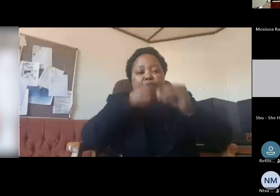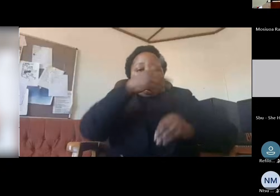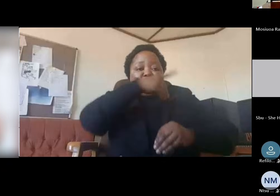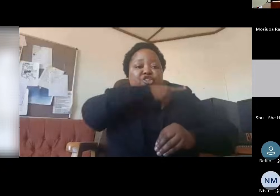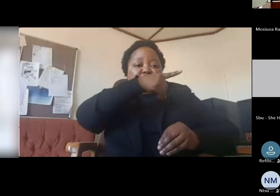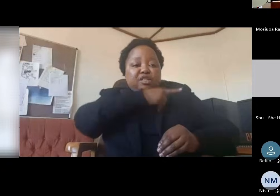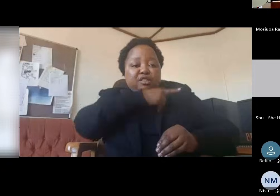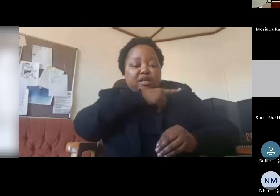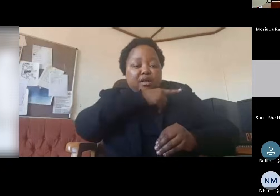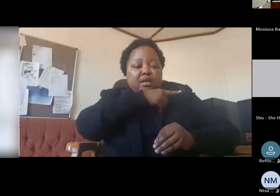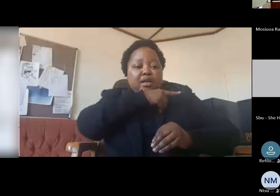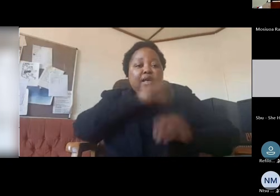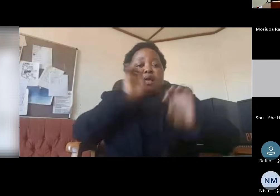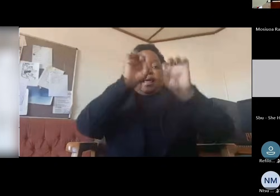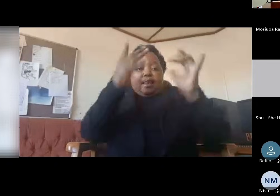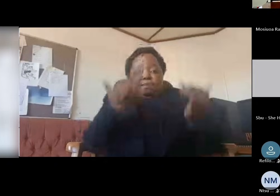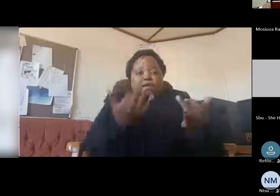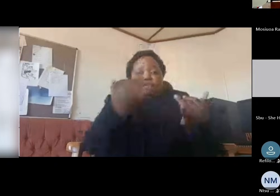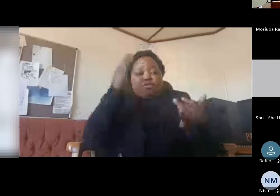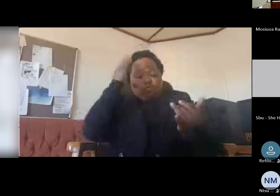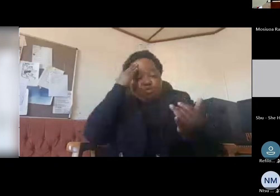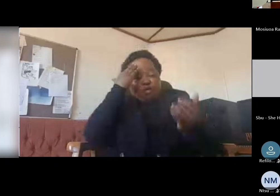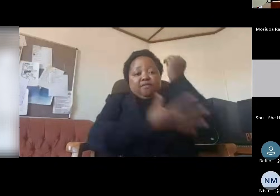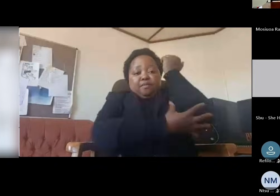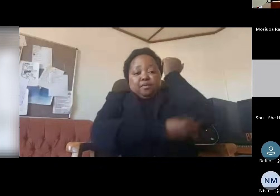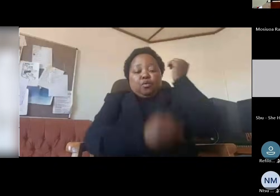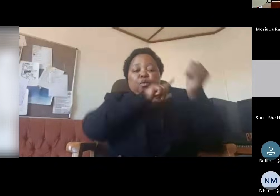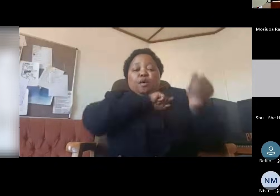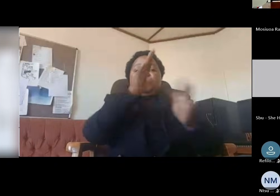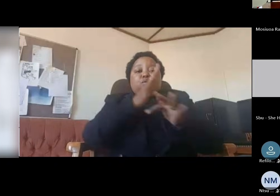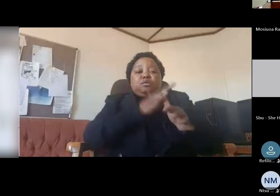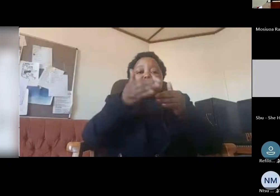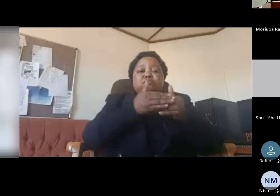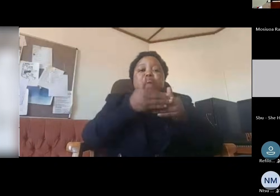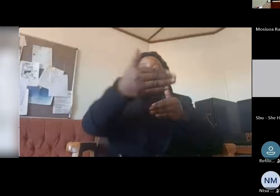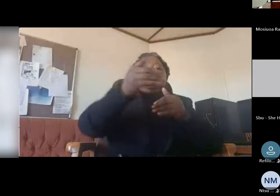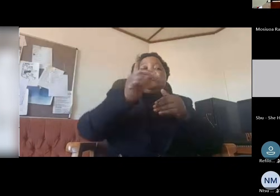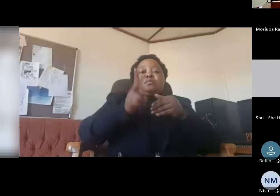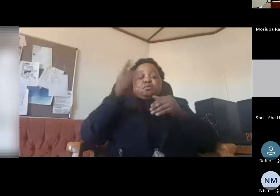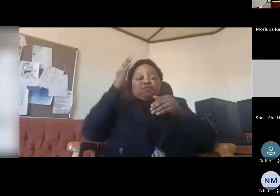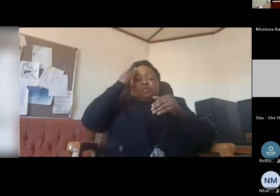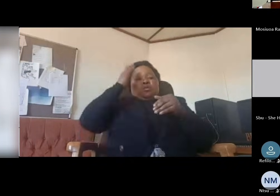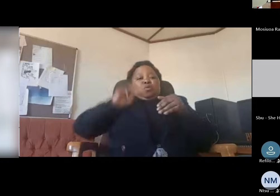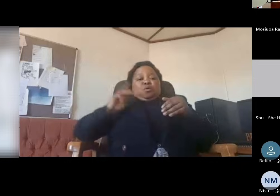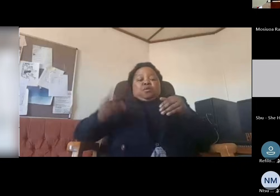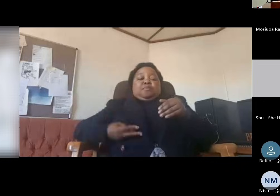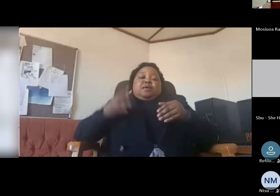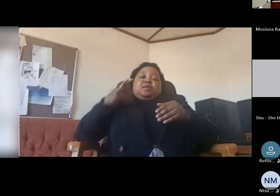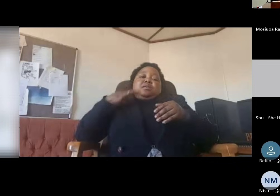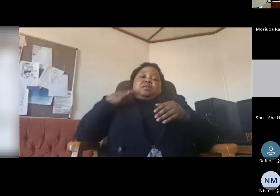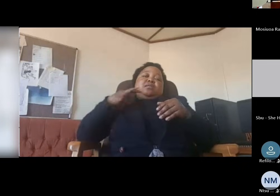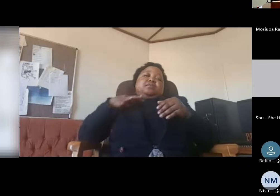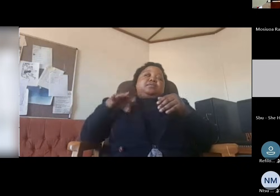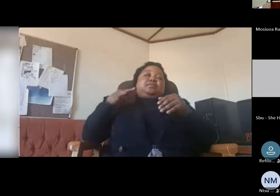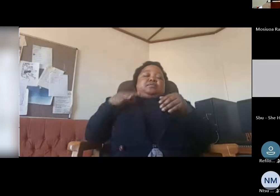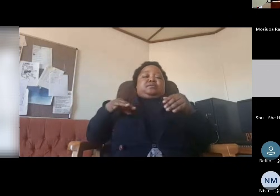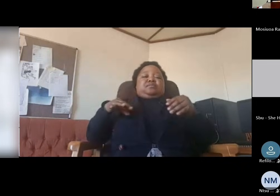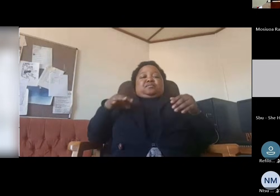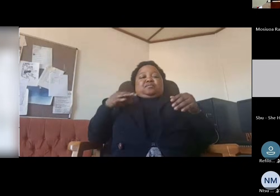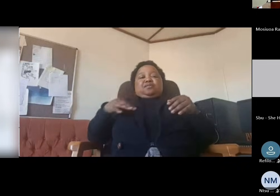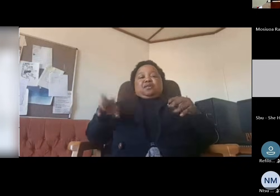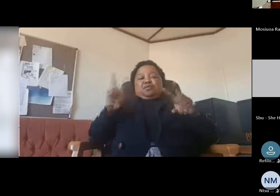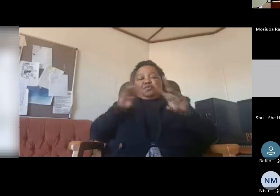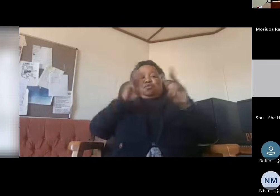vulnerabilities go across the board, although we do know that women and girls are more globally more at risk